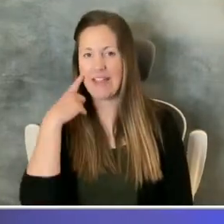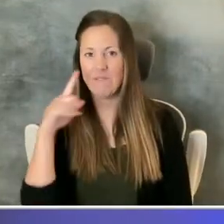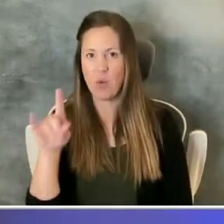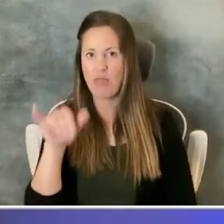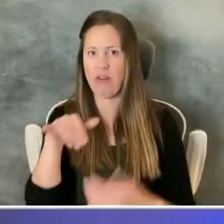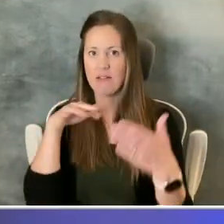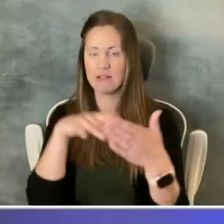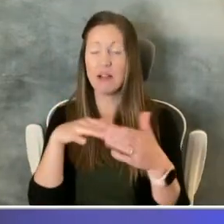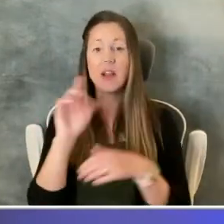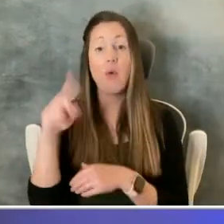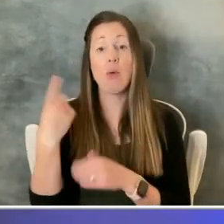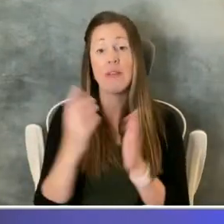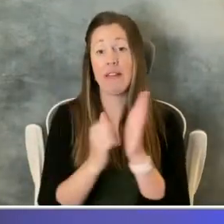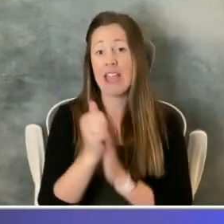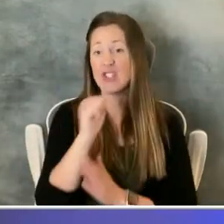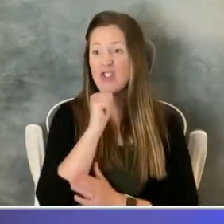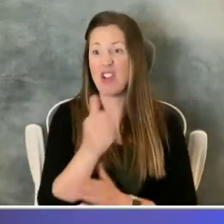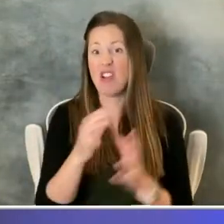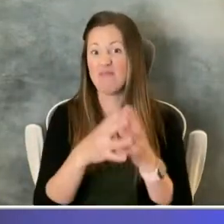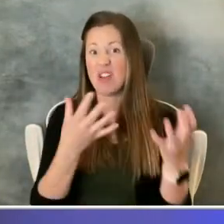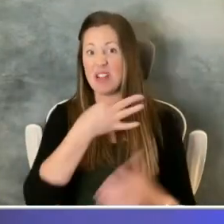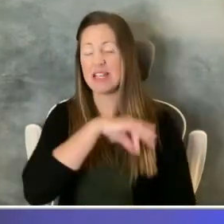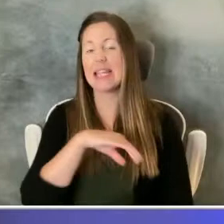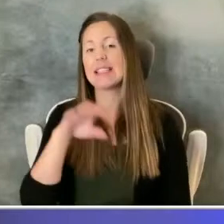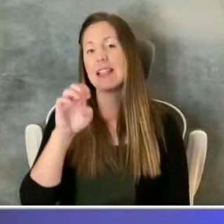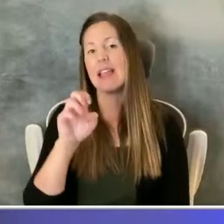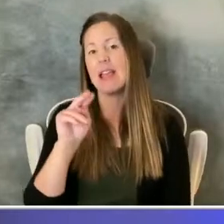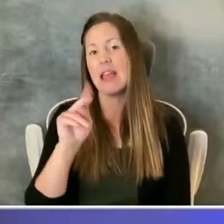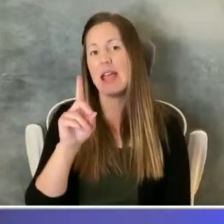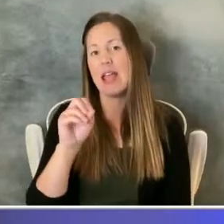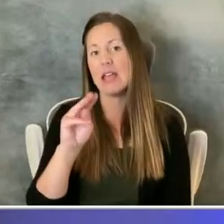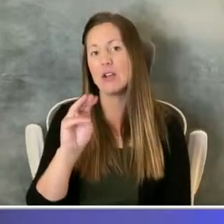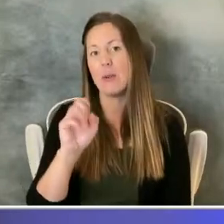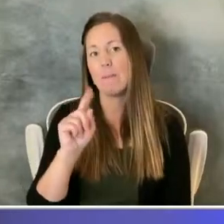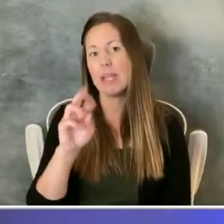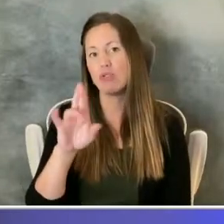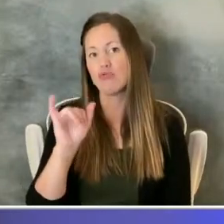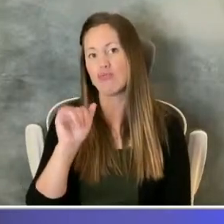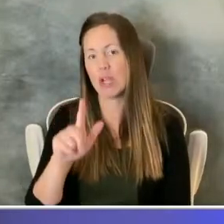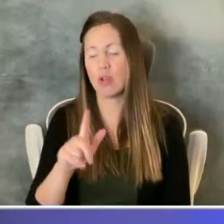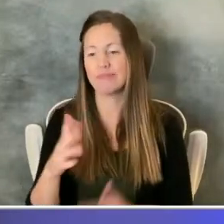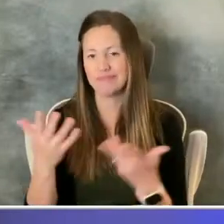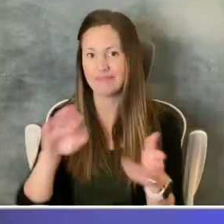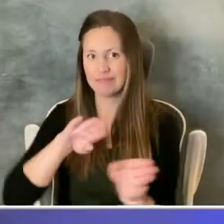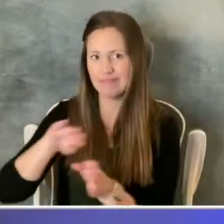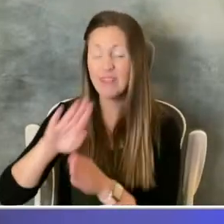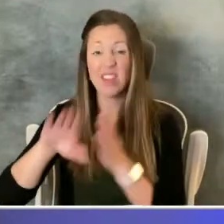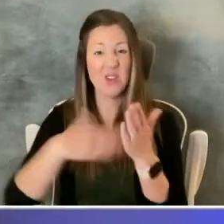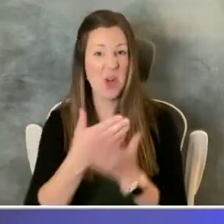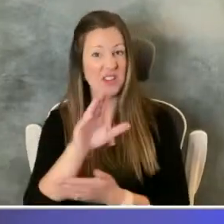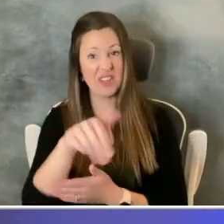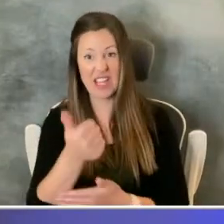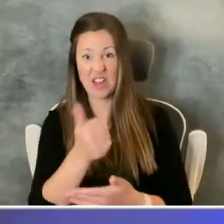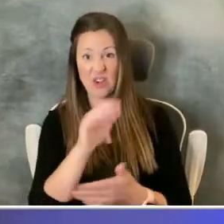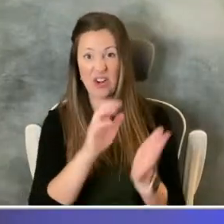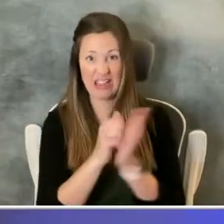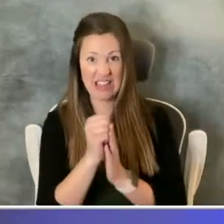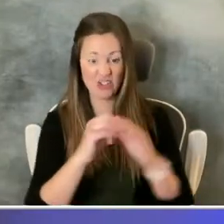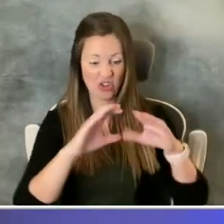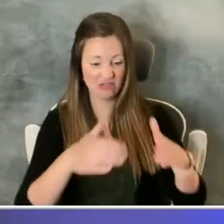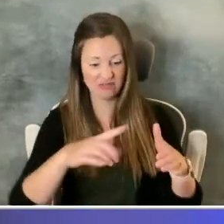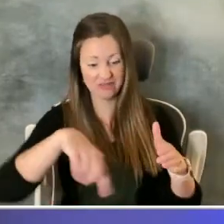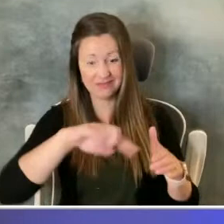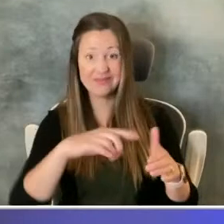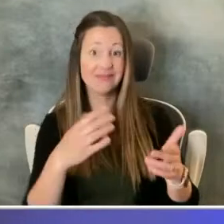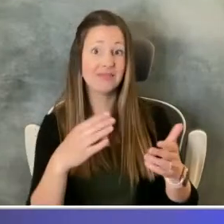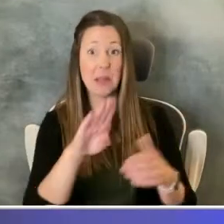maybe benefit quite as much was endometrial. All the others, even when they controlled for BMI or body mass index or obesity, did show